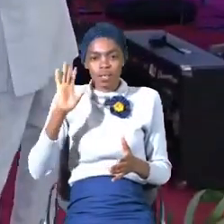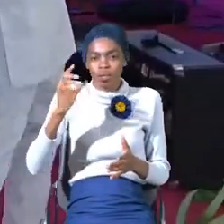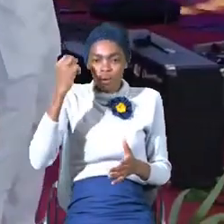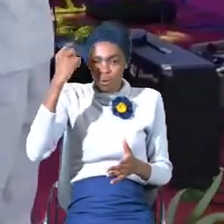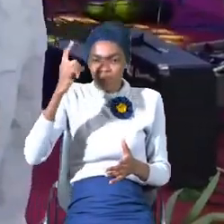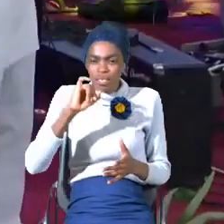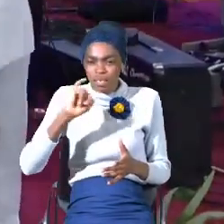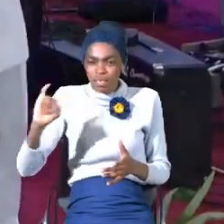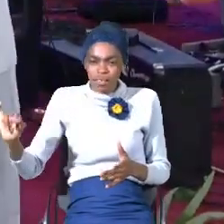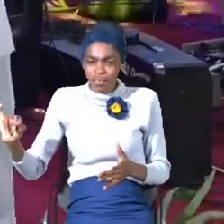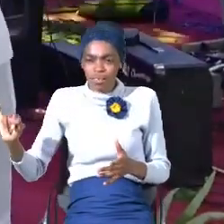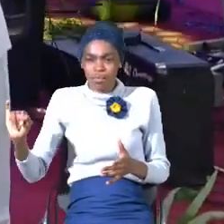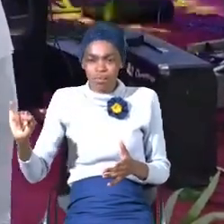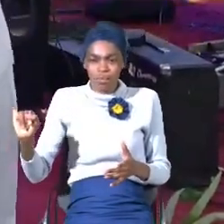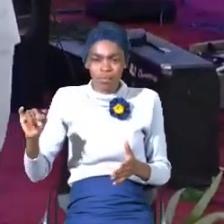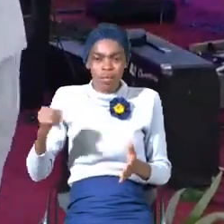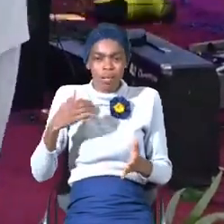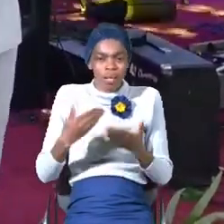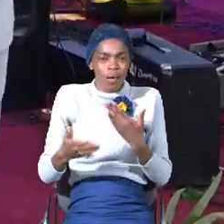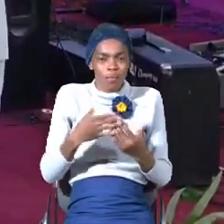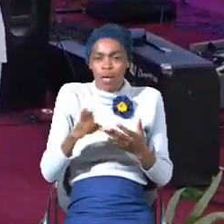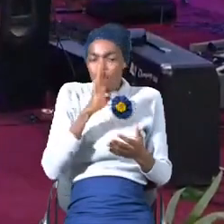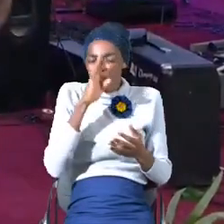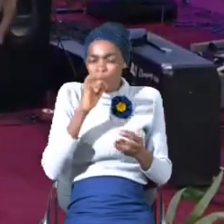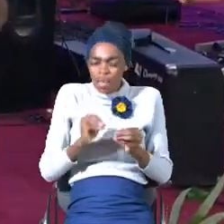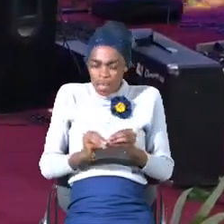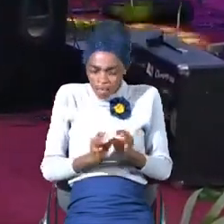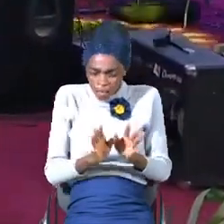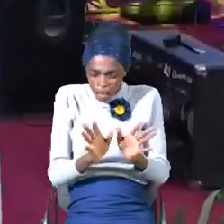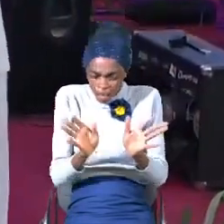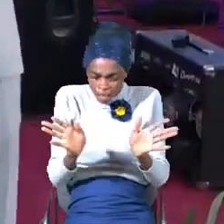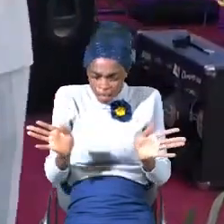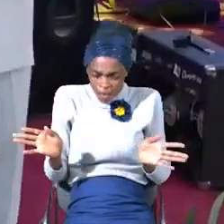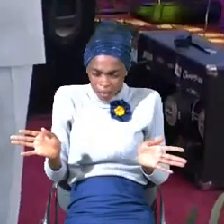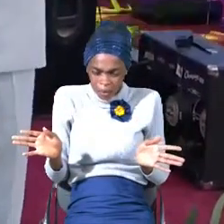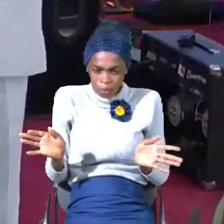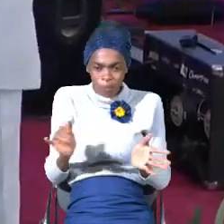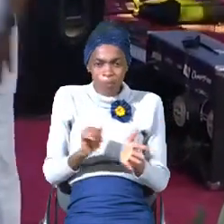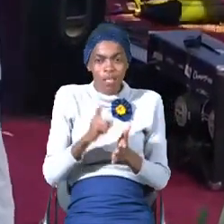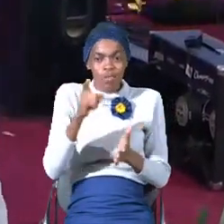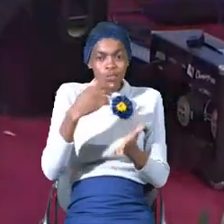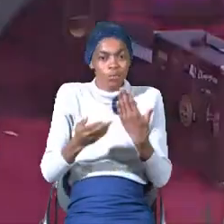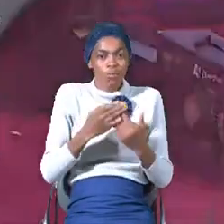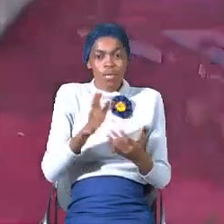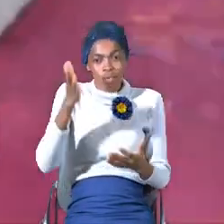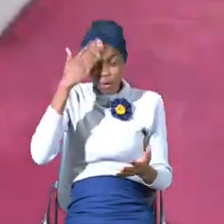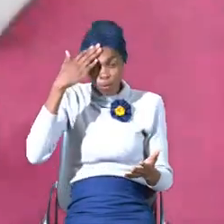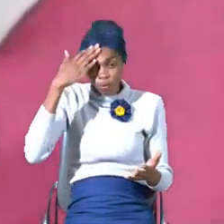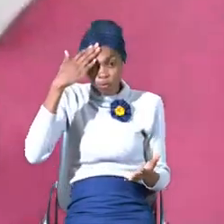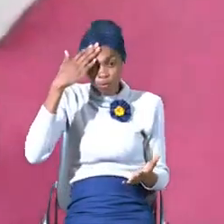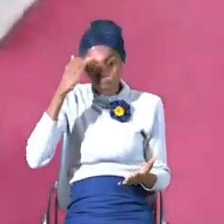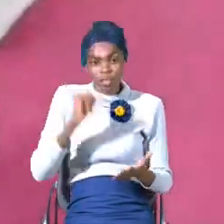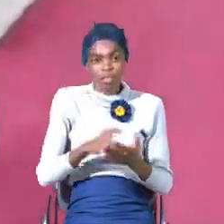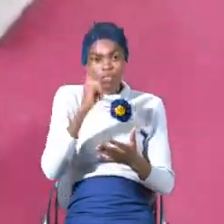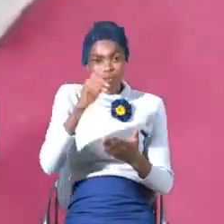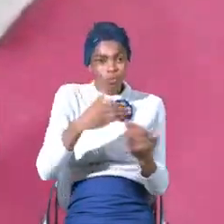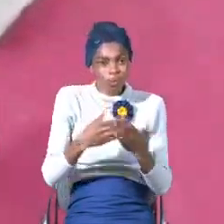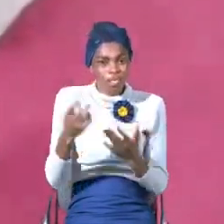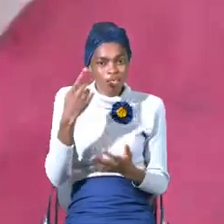your understanding might be enlightened, that you may know, that you may